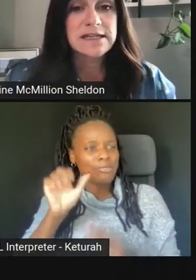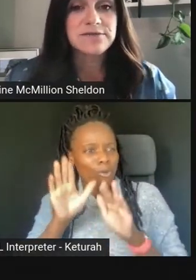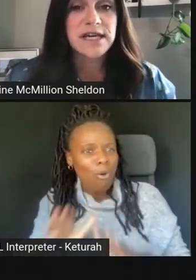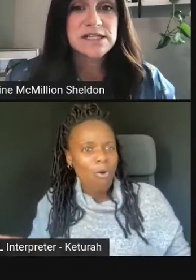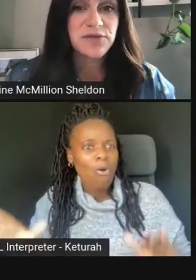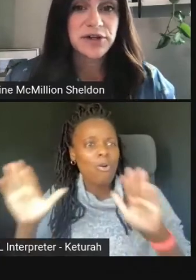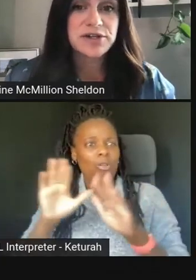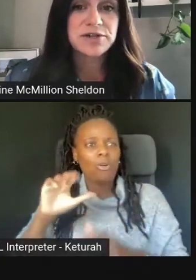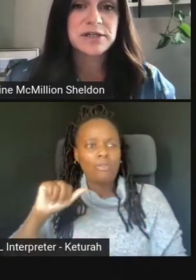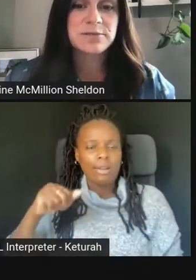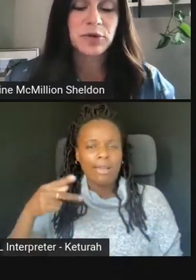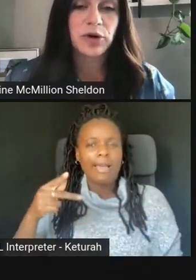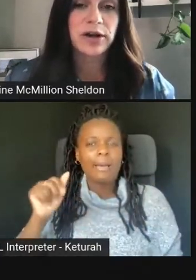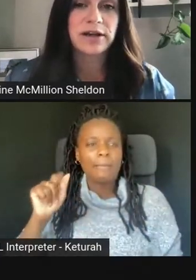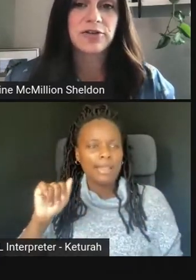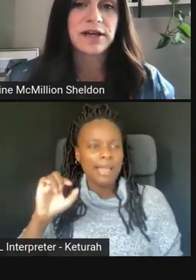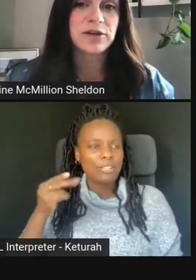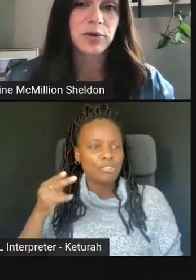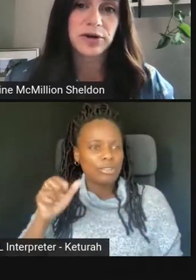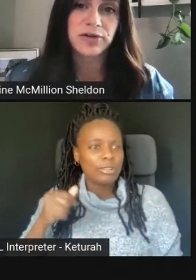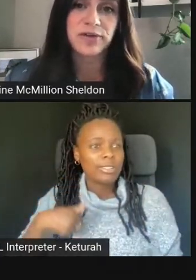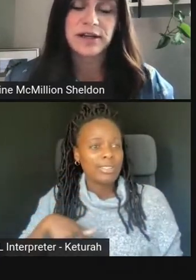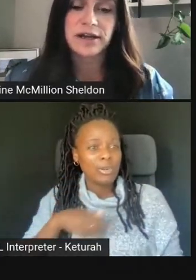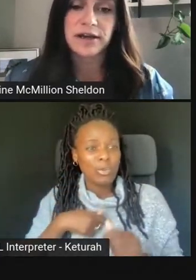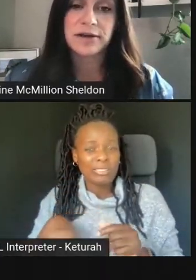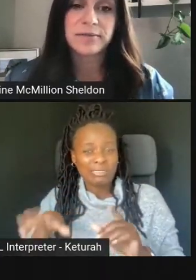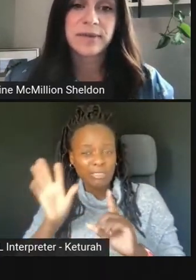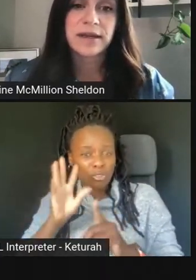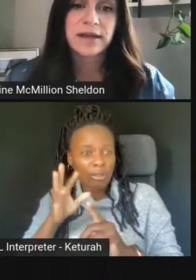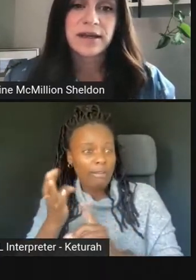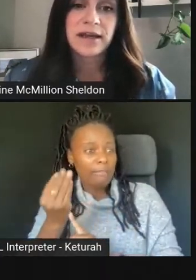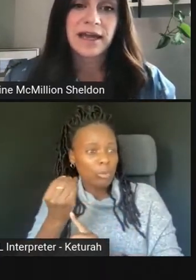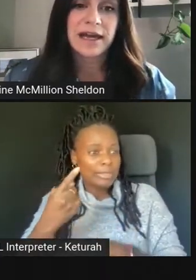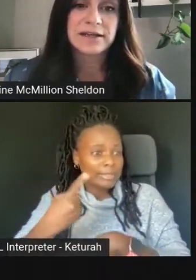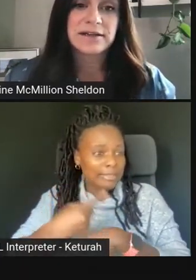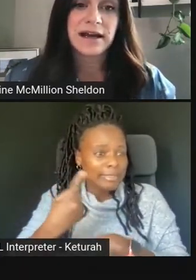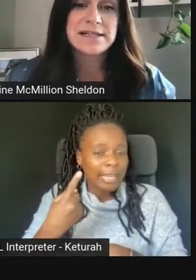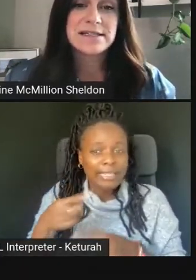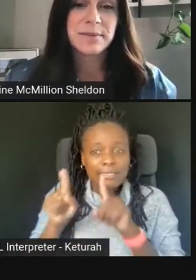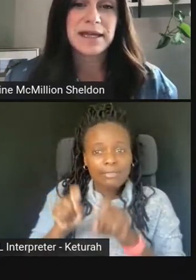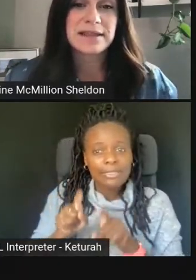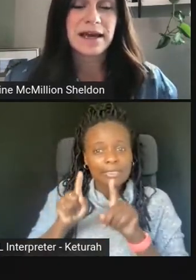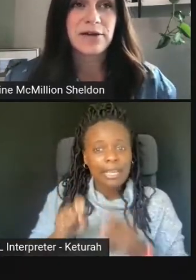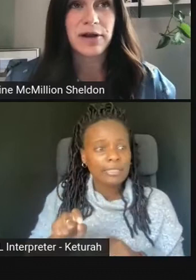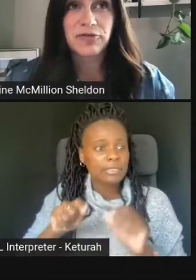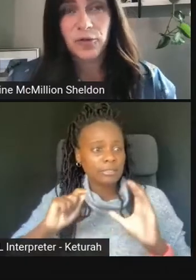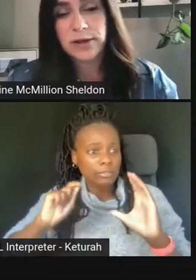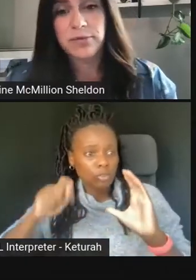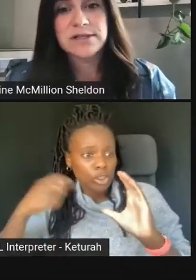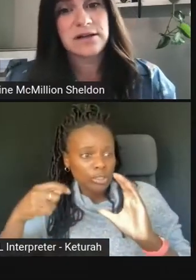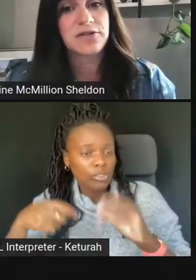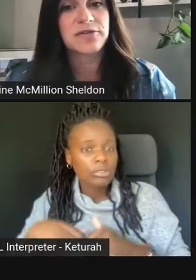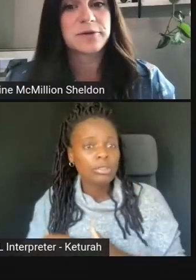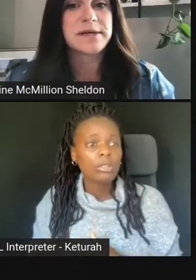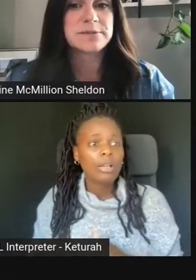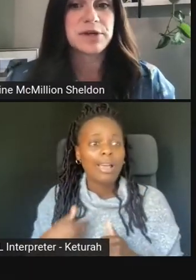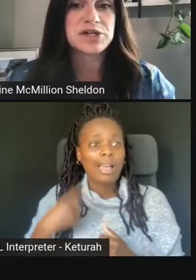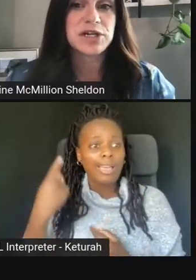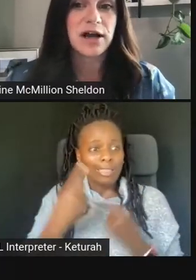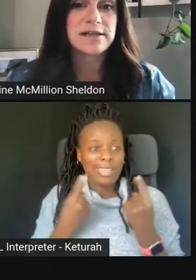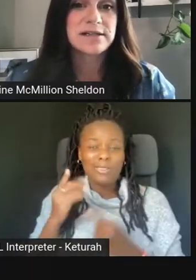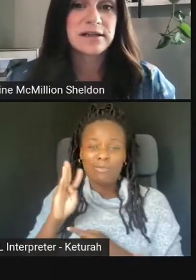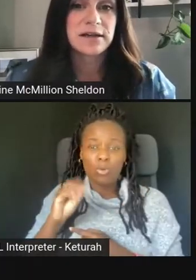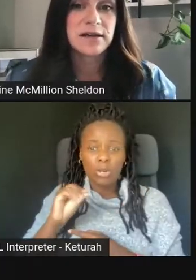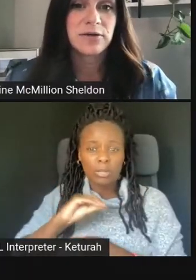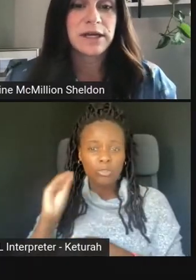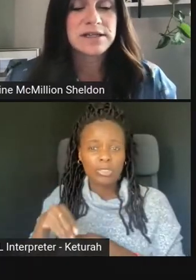14 days of test footage to explore and create the world of Vandalia. And I estimate that around 40% of the film has been